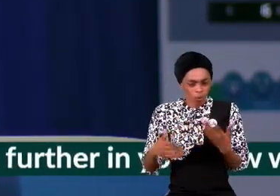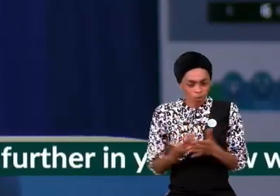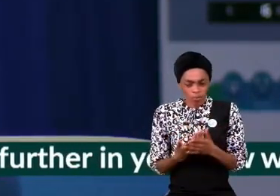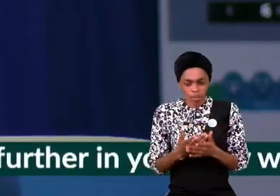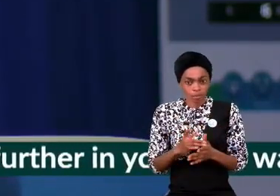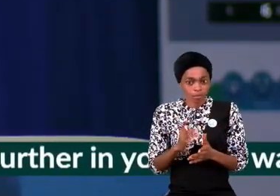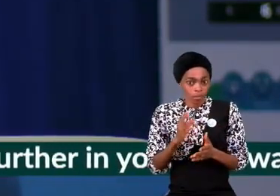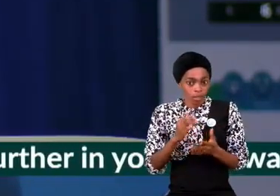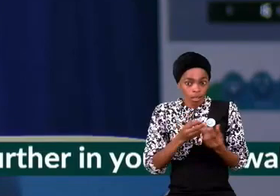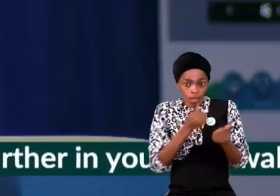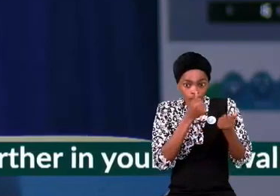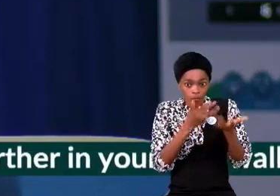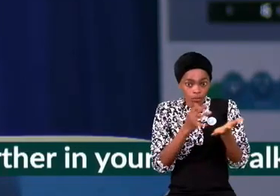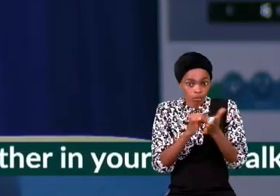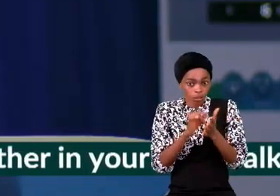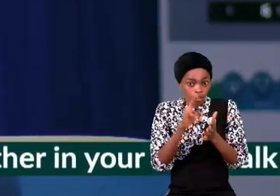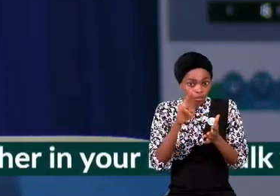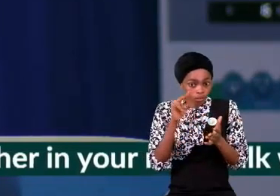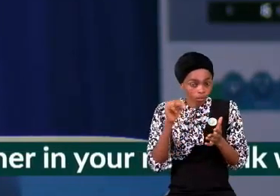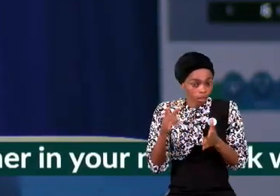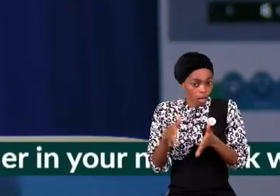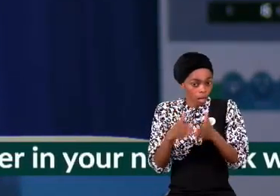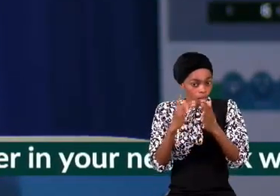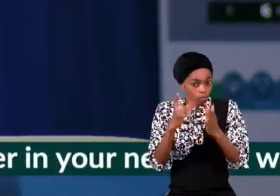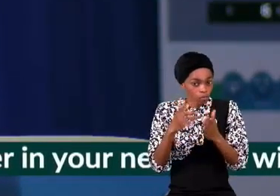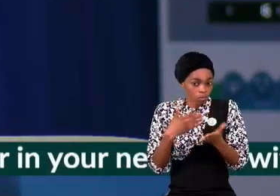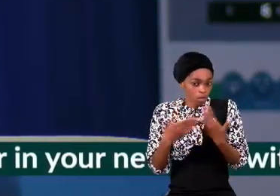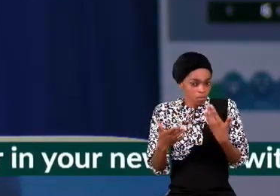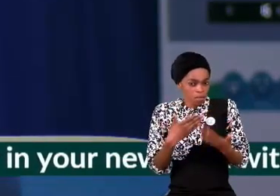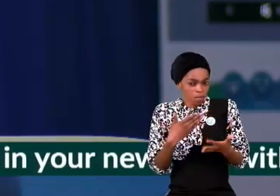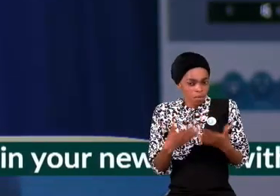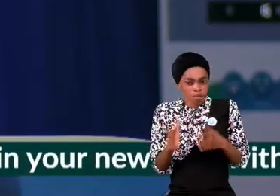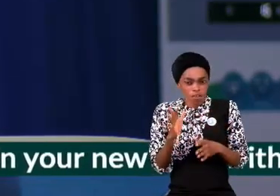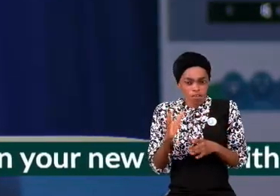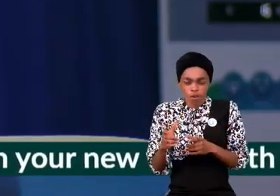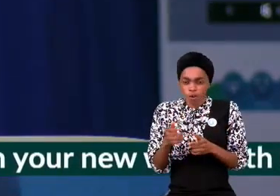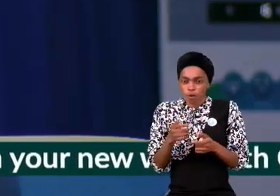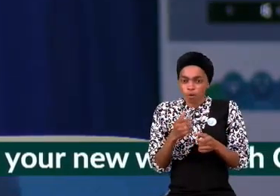and you gave your life to Christ after the pastor's message